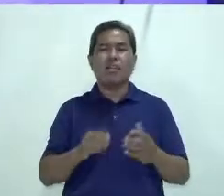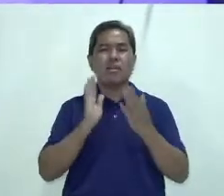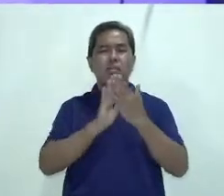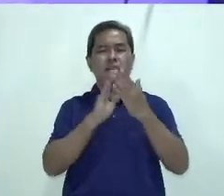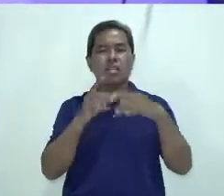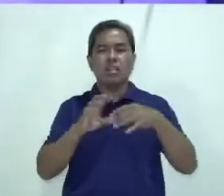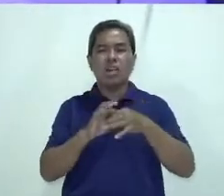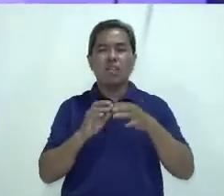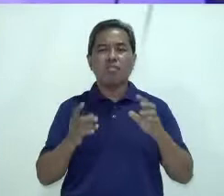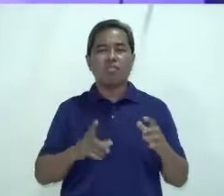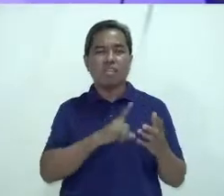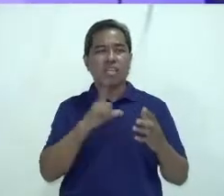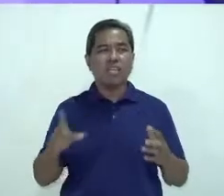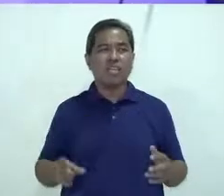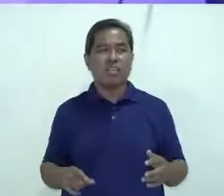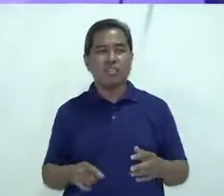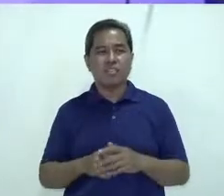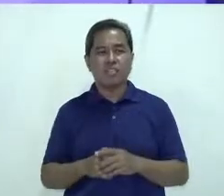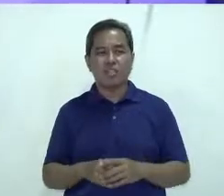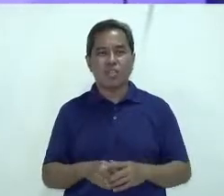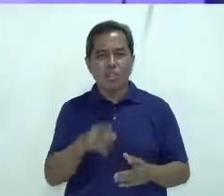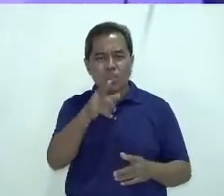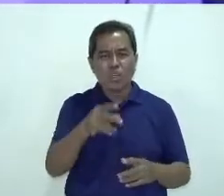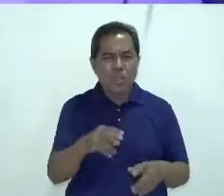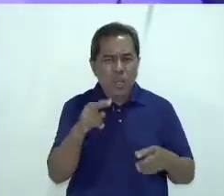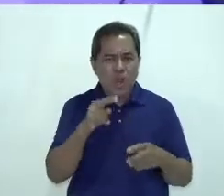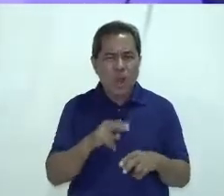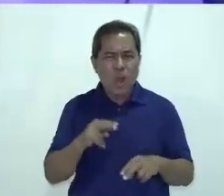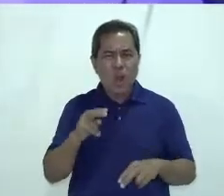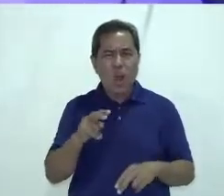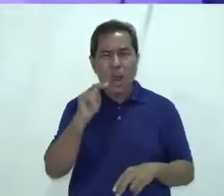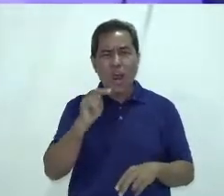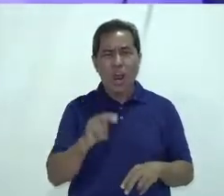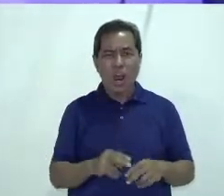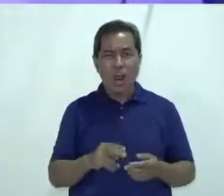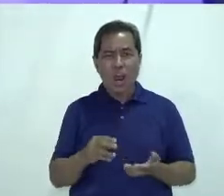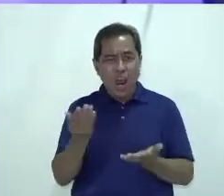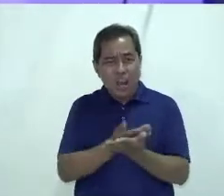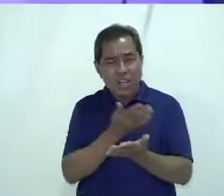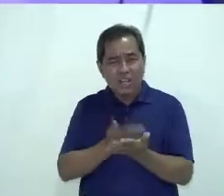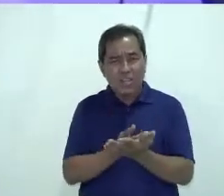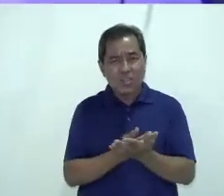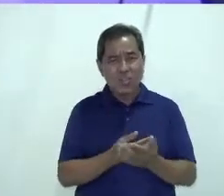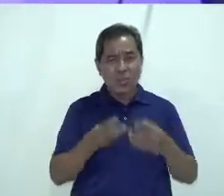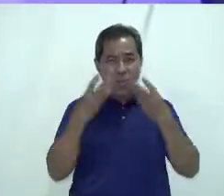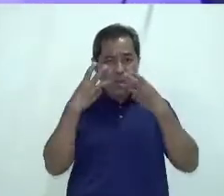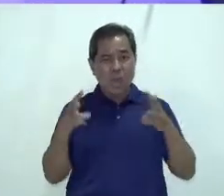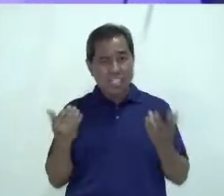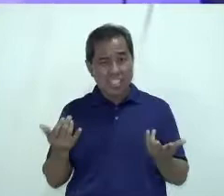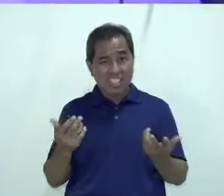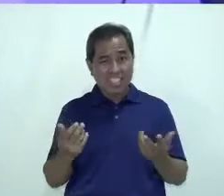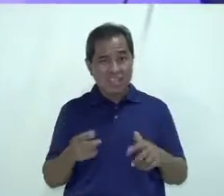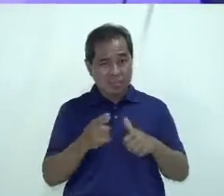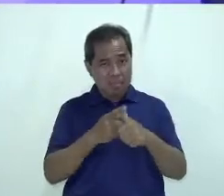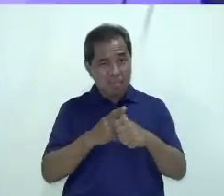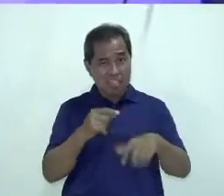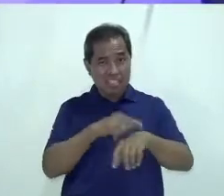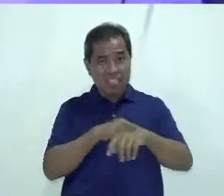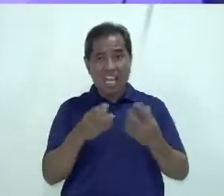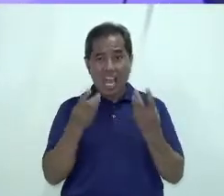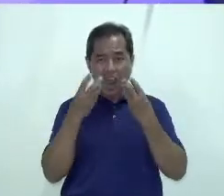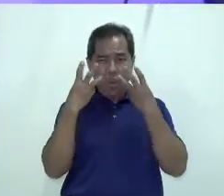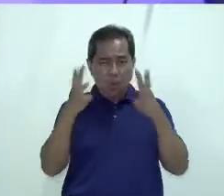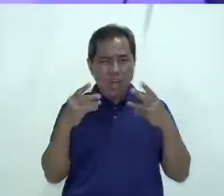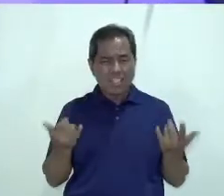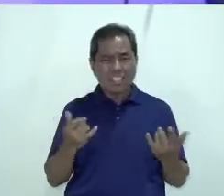are watching online, if you're new, first time watching here at ICS Church, we are so happy